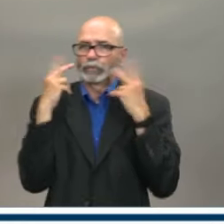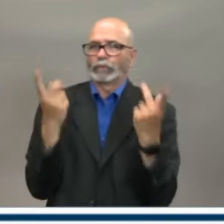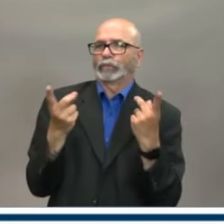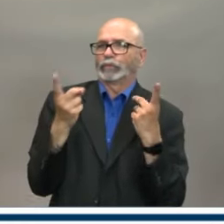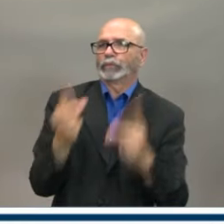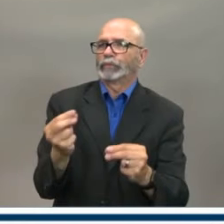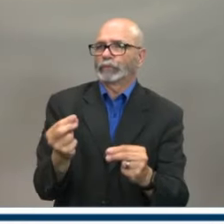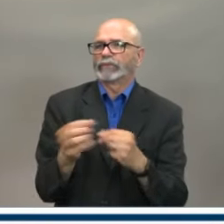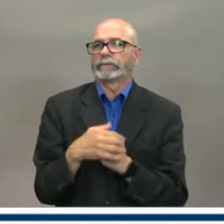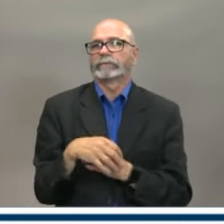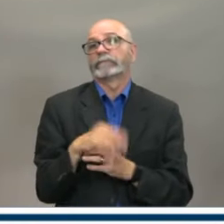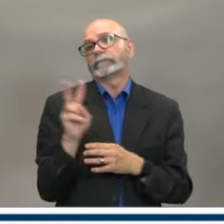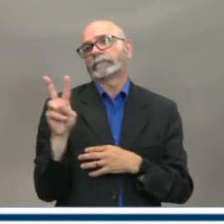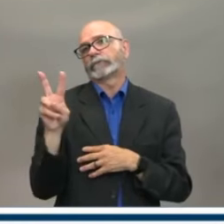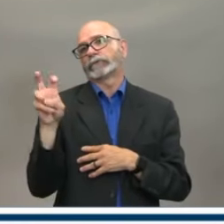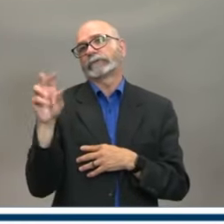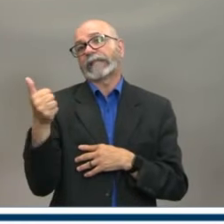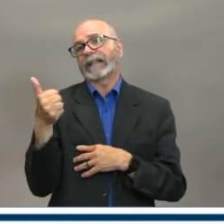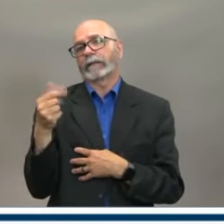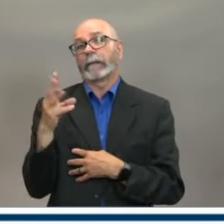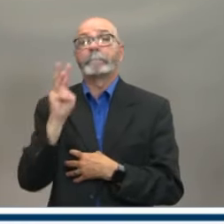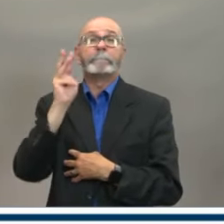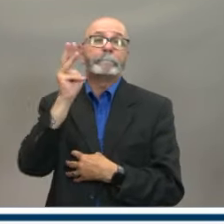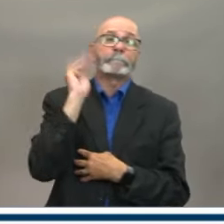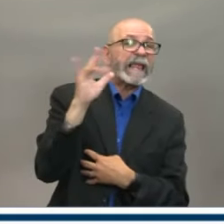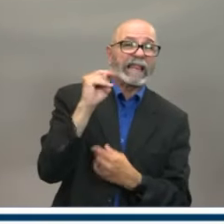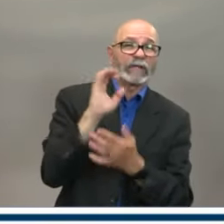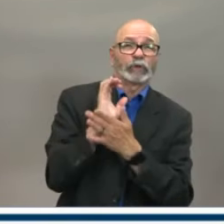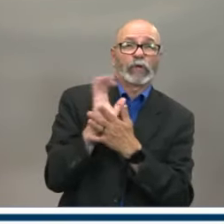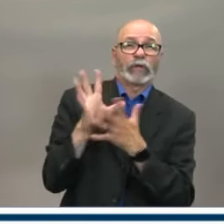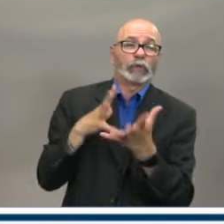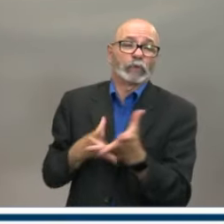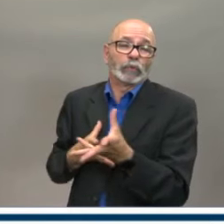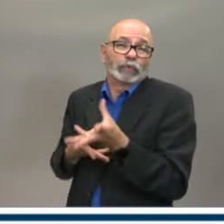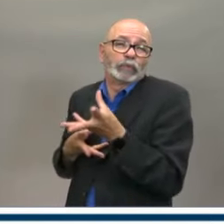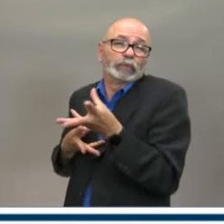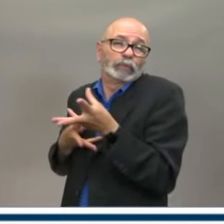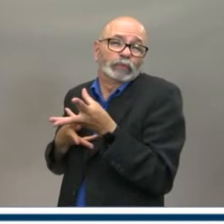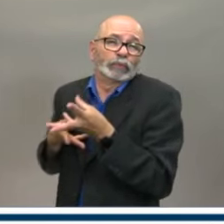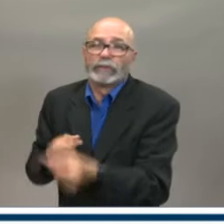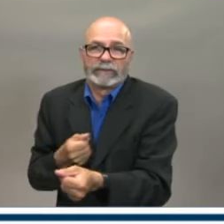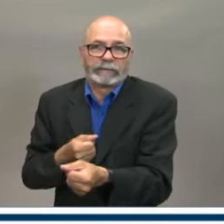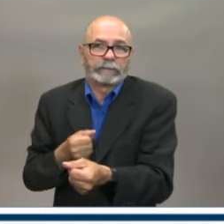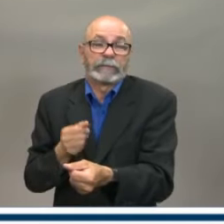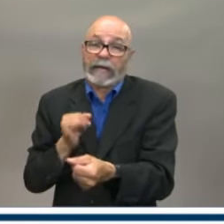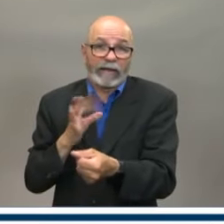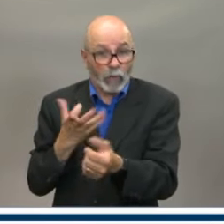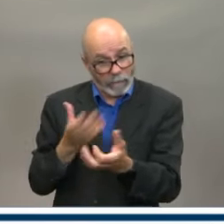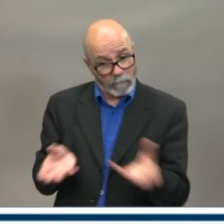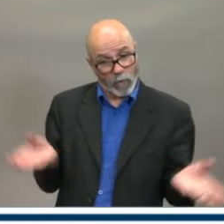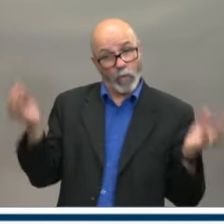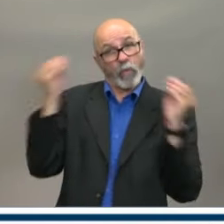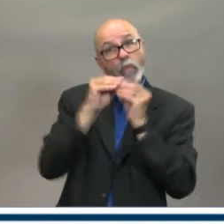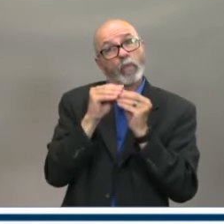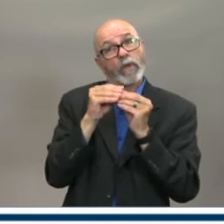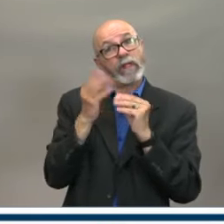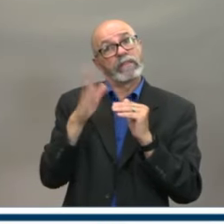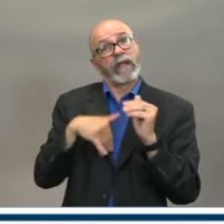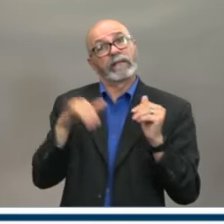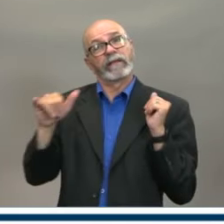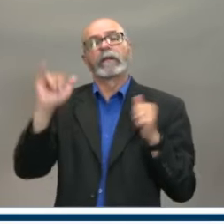it costs more than that, more than the $20 million, the government or the company would have to pick